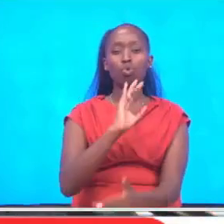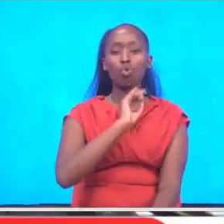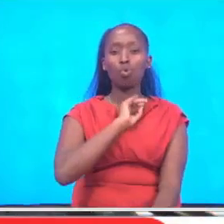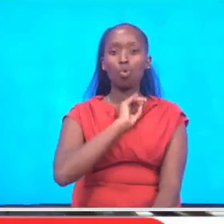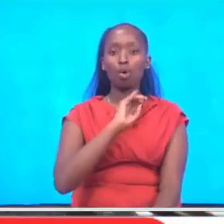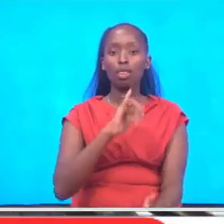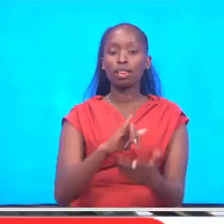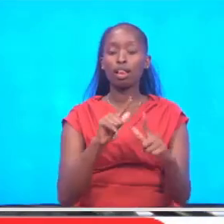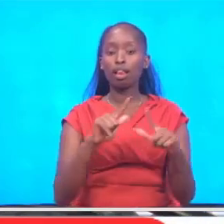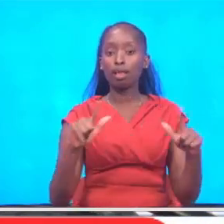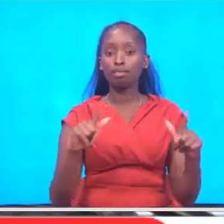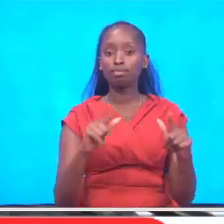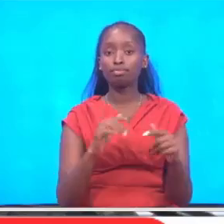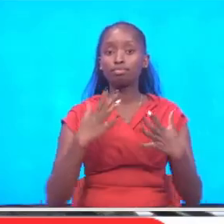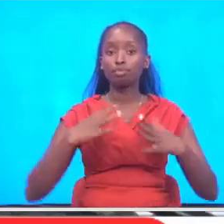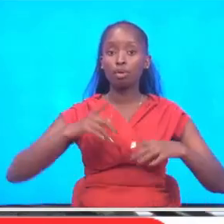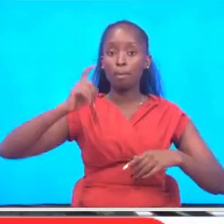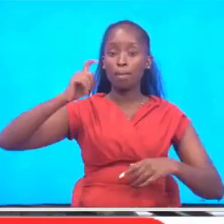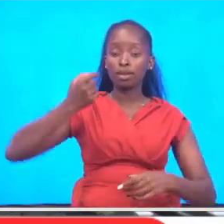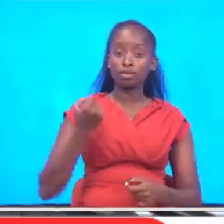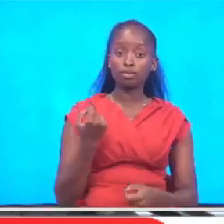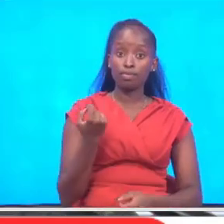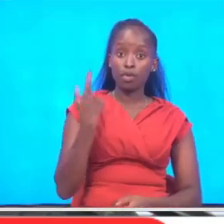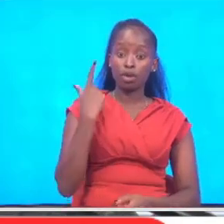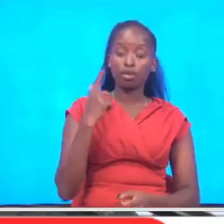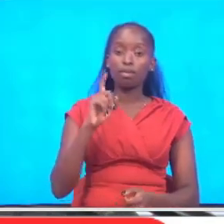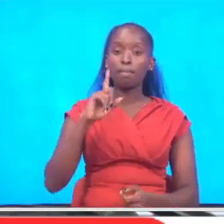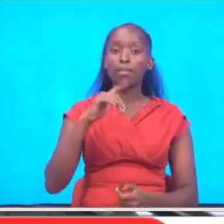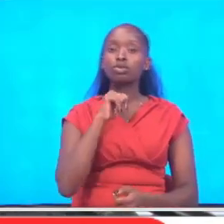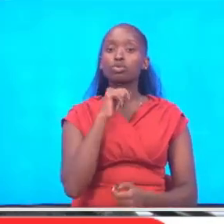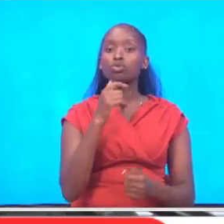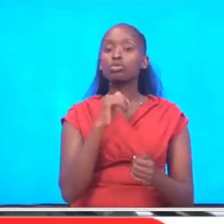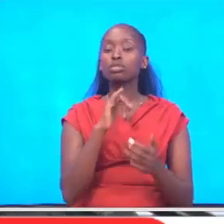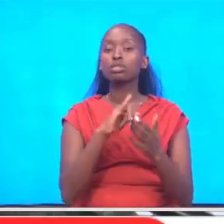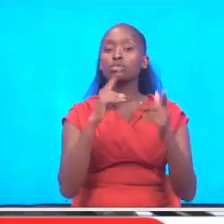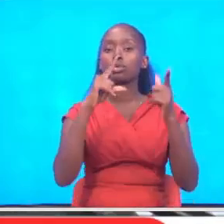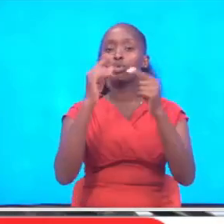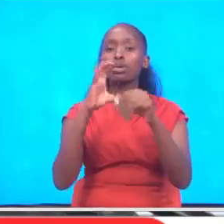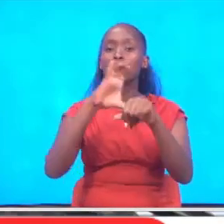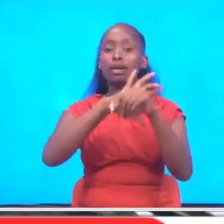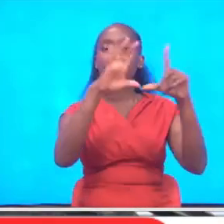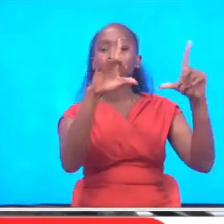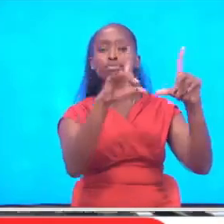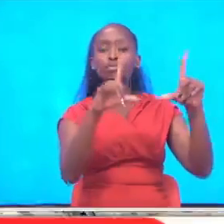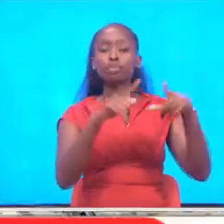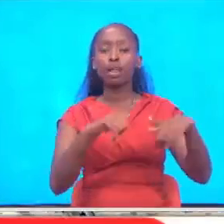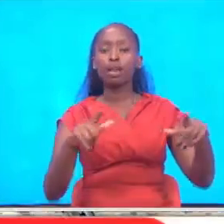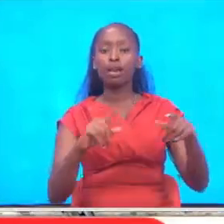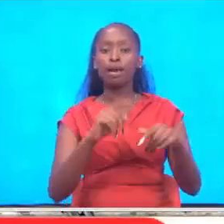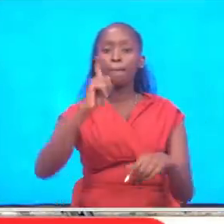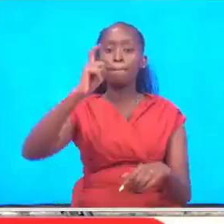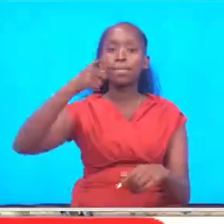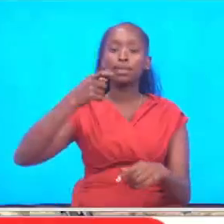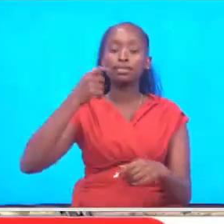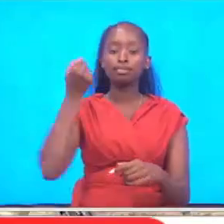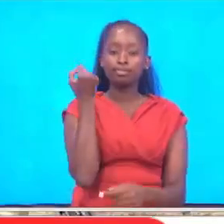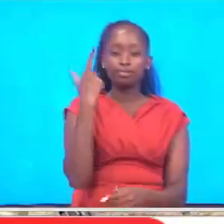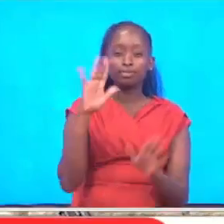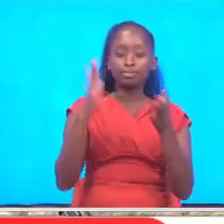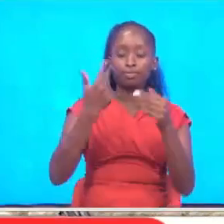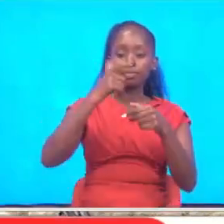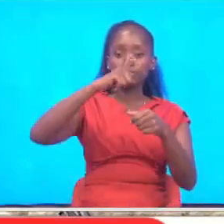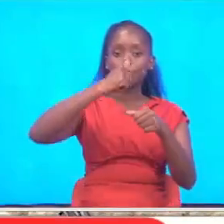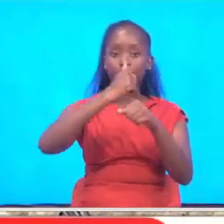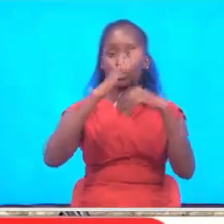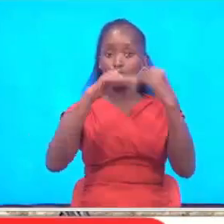understand it's not just about getting a title from a person that bequeathed you a land. You must understand the root. Matumizi na mipango ya